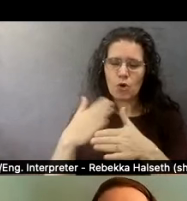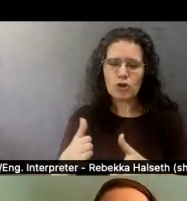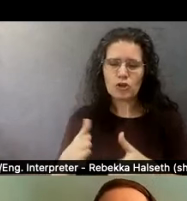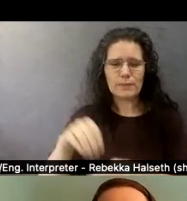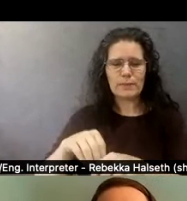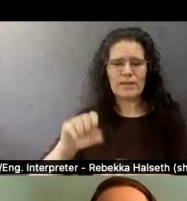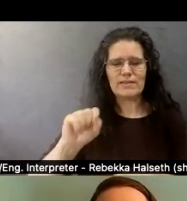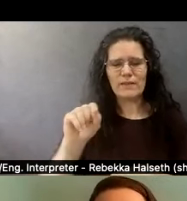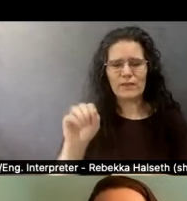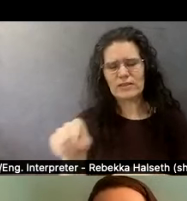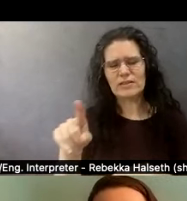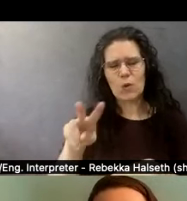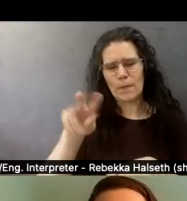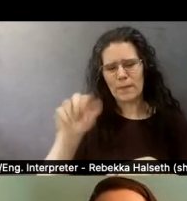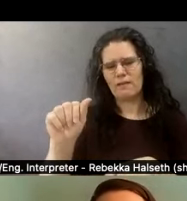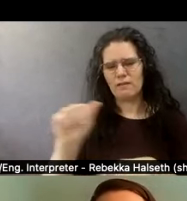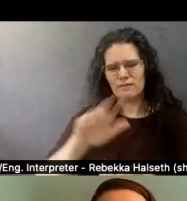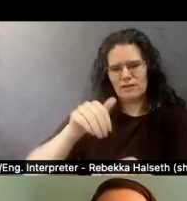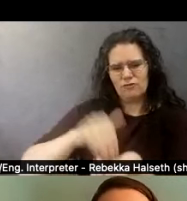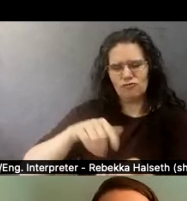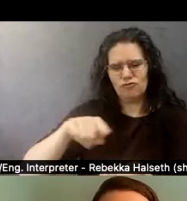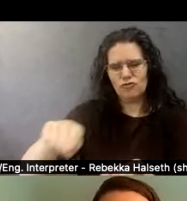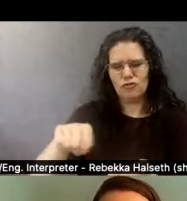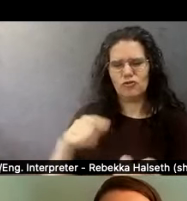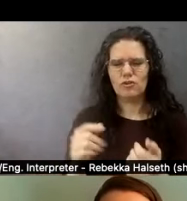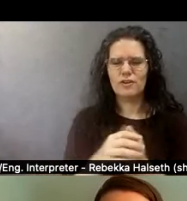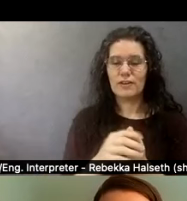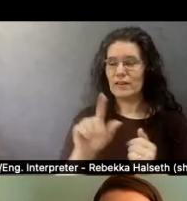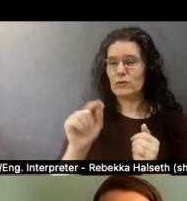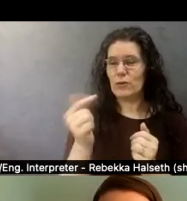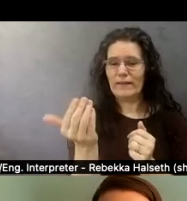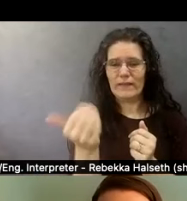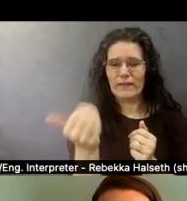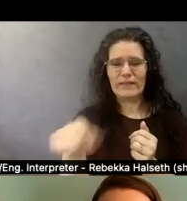Equal Justice Works Fellowship. Welcome to Sarah.